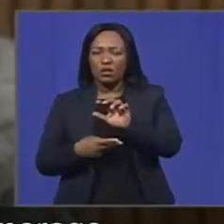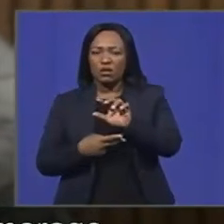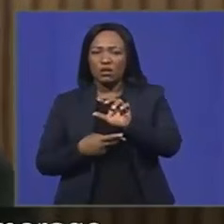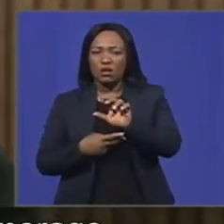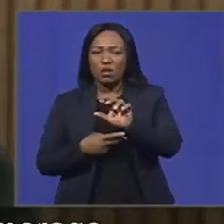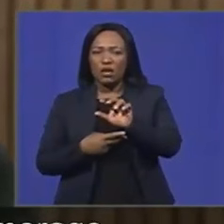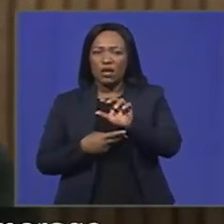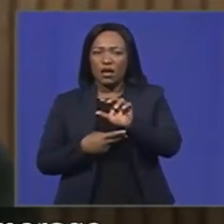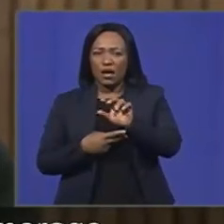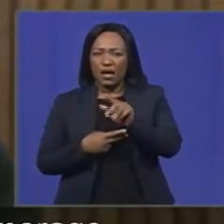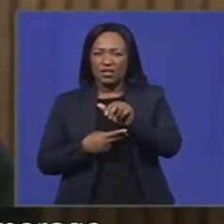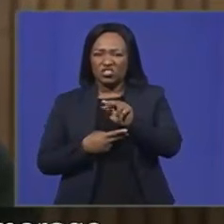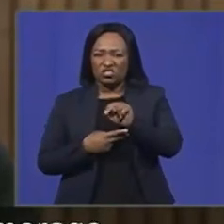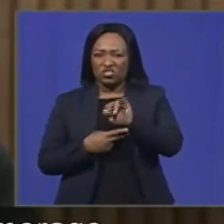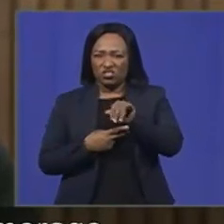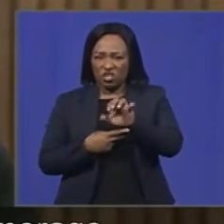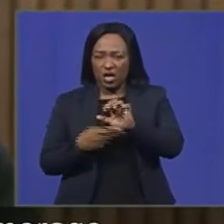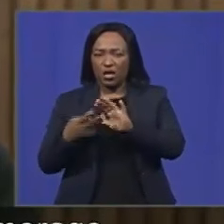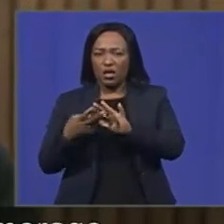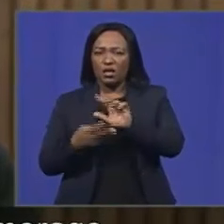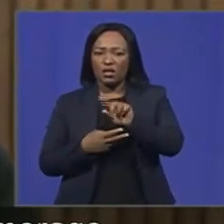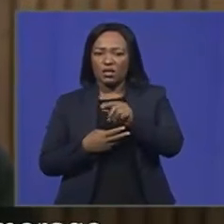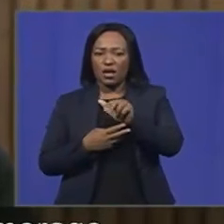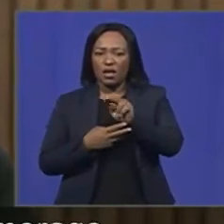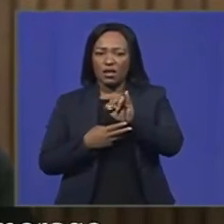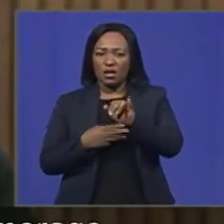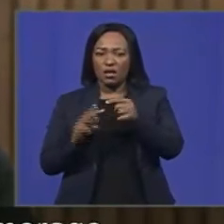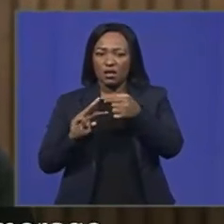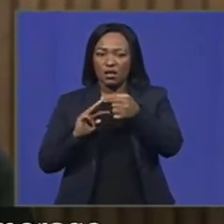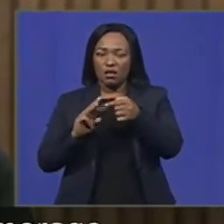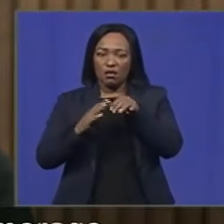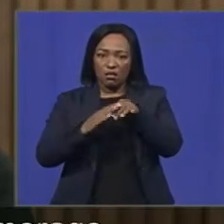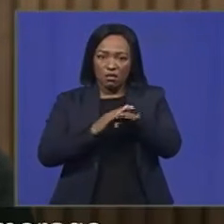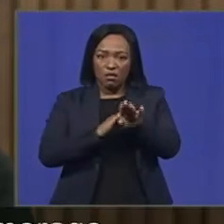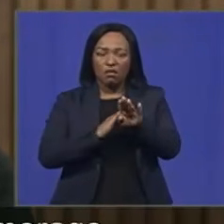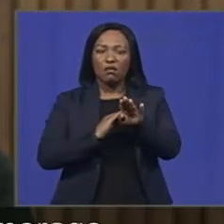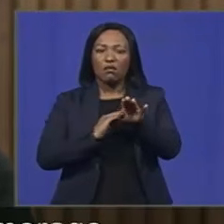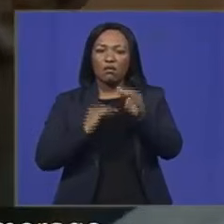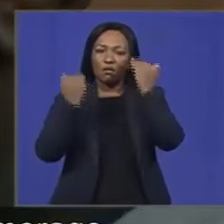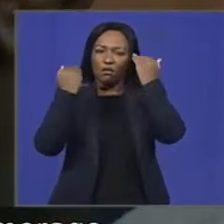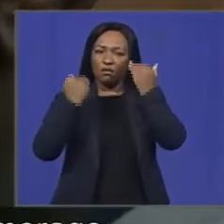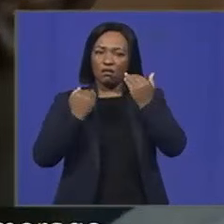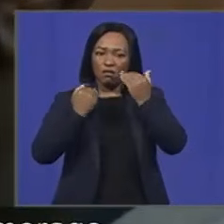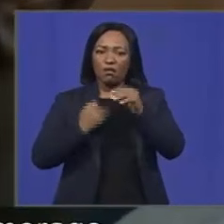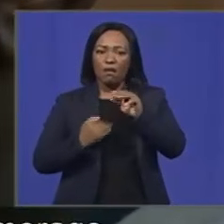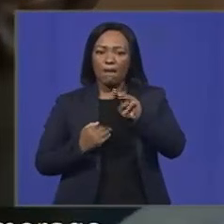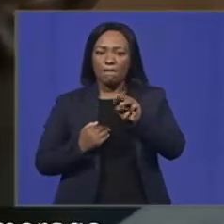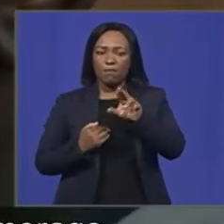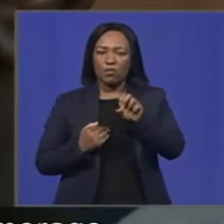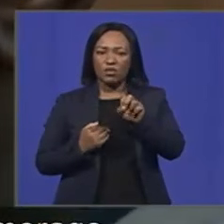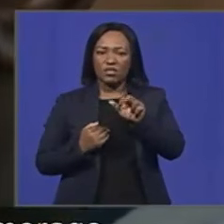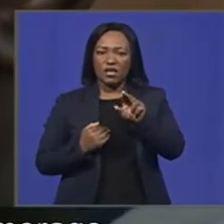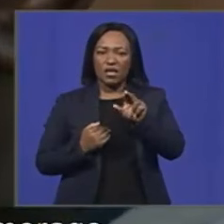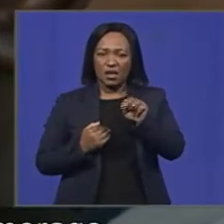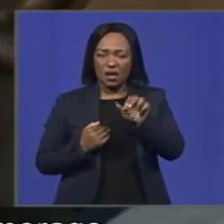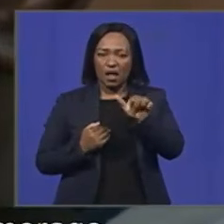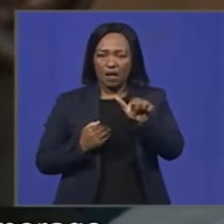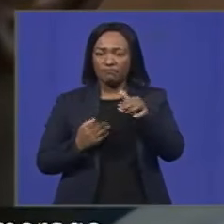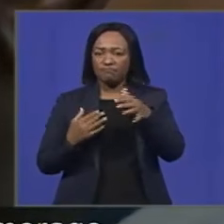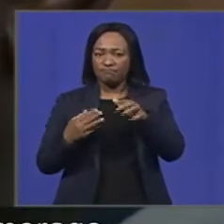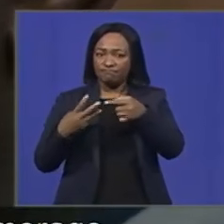le Thandi Phiri ba tlhageletse ka boripana kwa kgotlatshekelo ya magistrata wa Musina. Bosekisi bo kopile go neelwa nako go